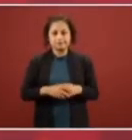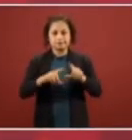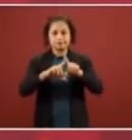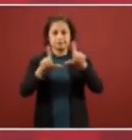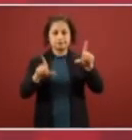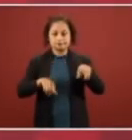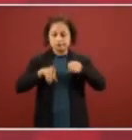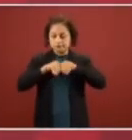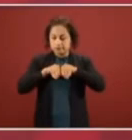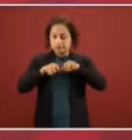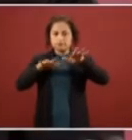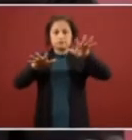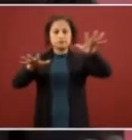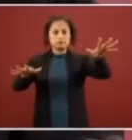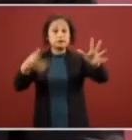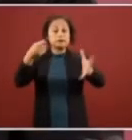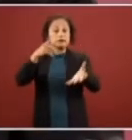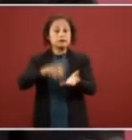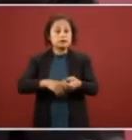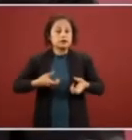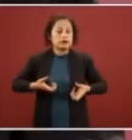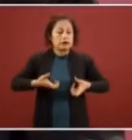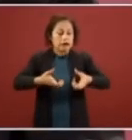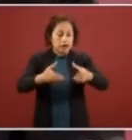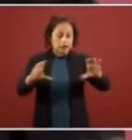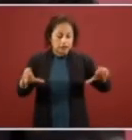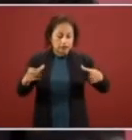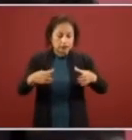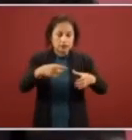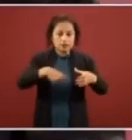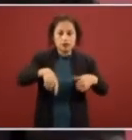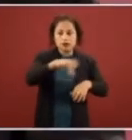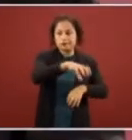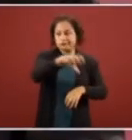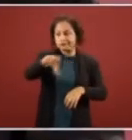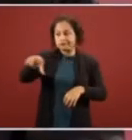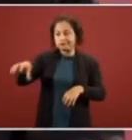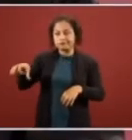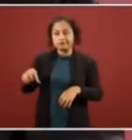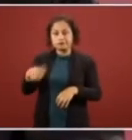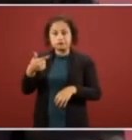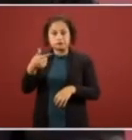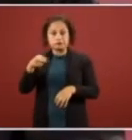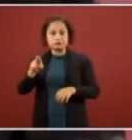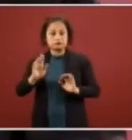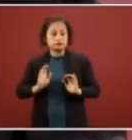presence en las calles, in the streets, en las comunidades, in en the las communities, colonias. In the